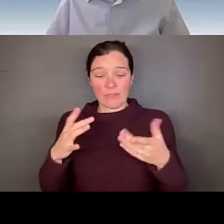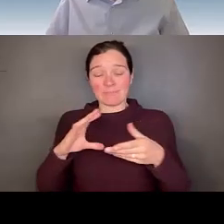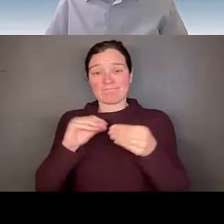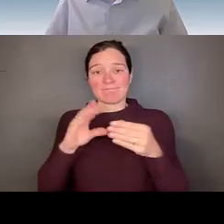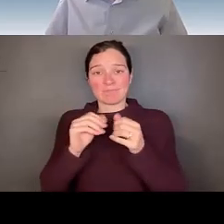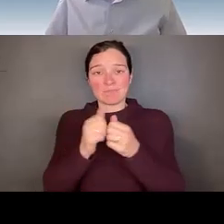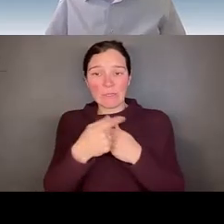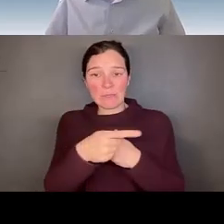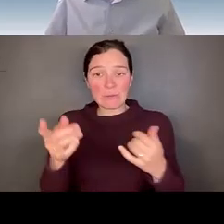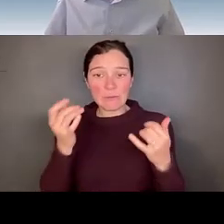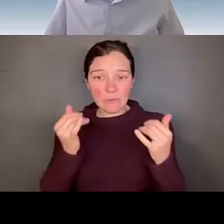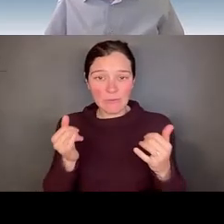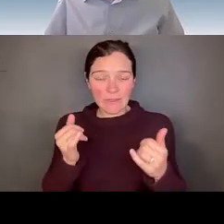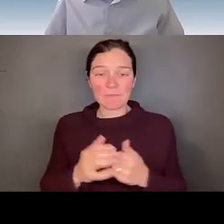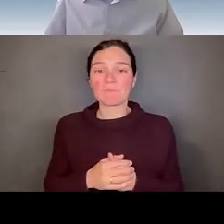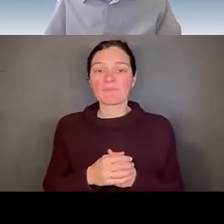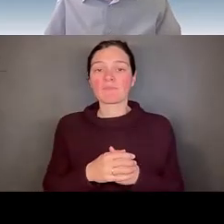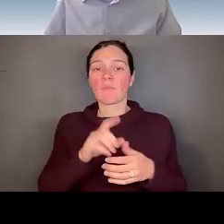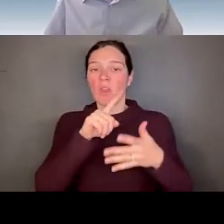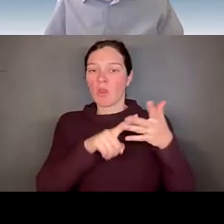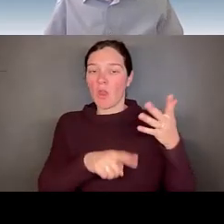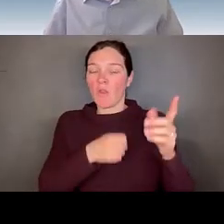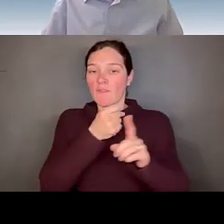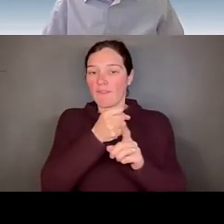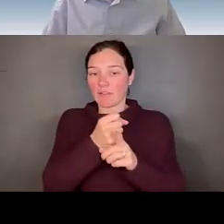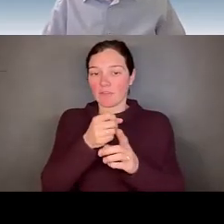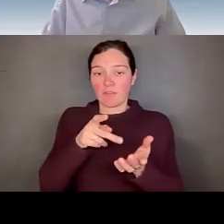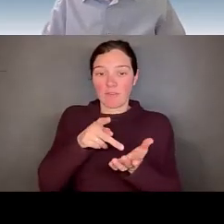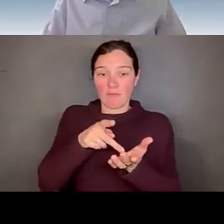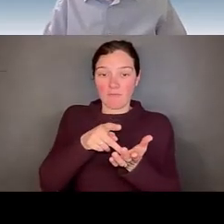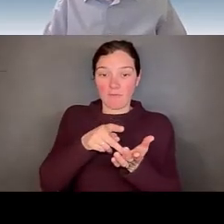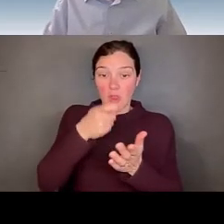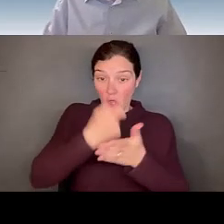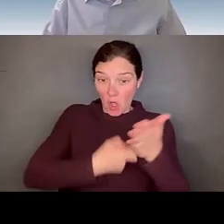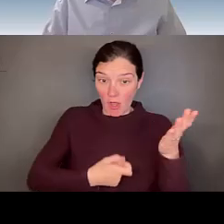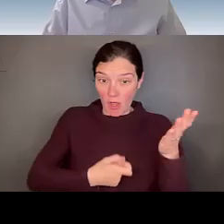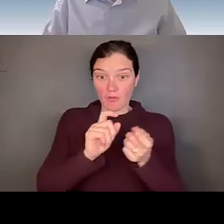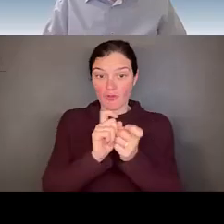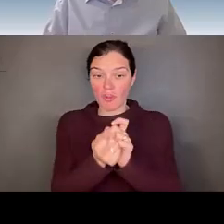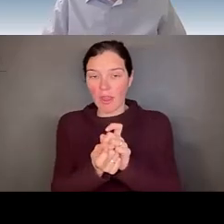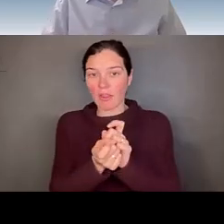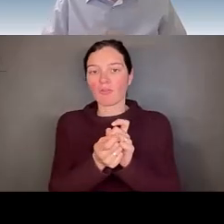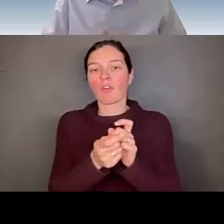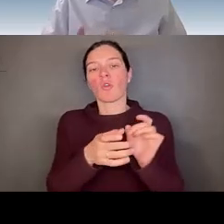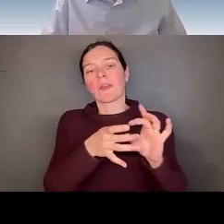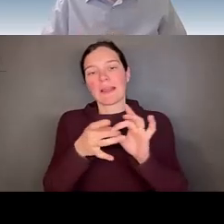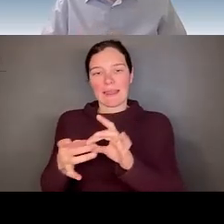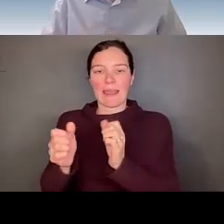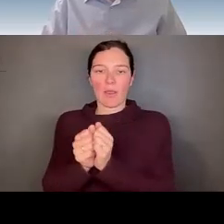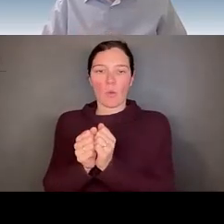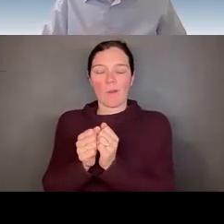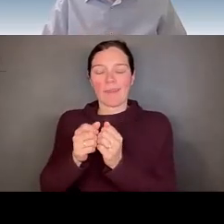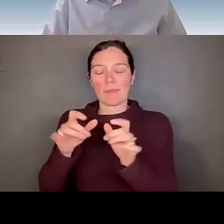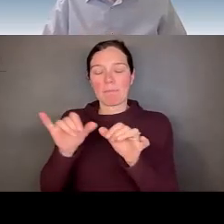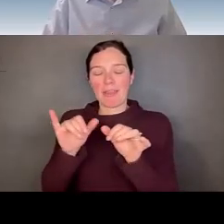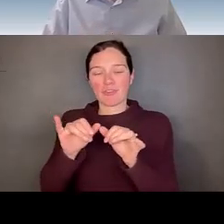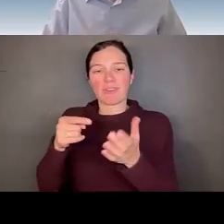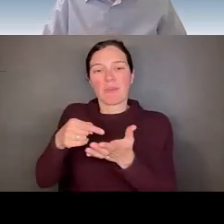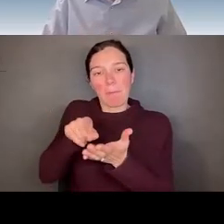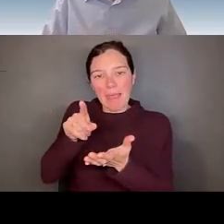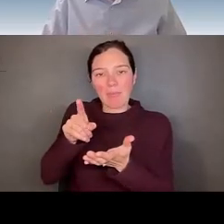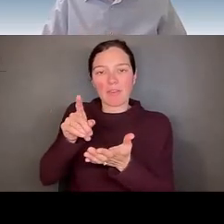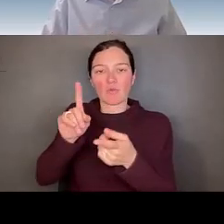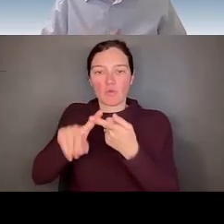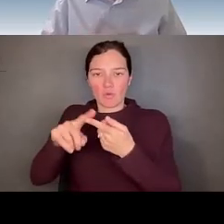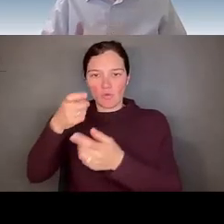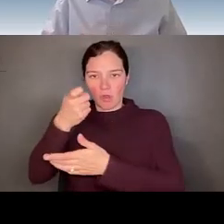today. Those factors of cost and payer mix shifts that Kim was talking about all relate with measurements of payment to cost for each payer shown